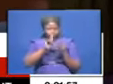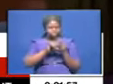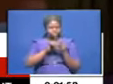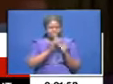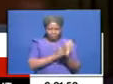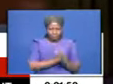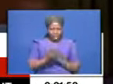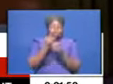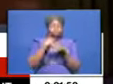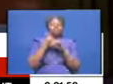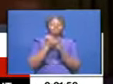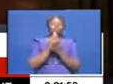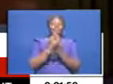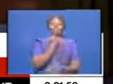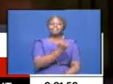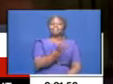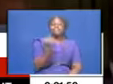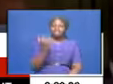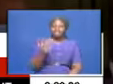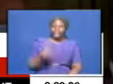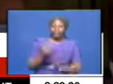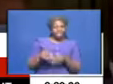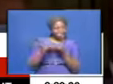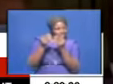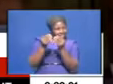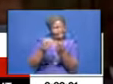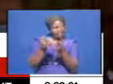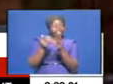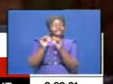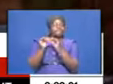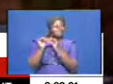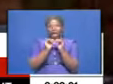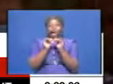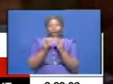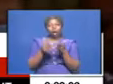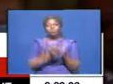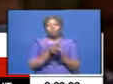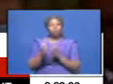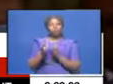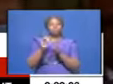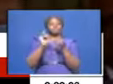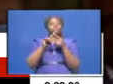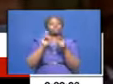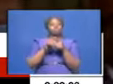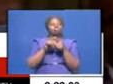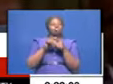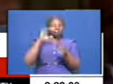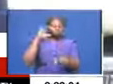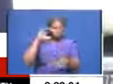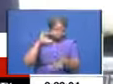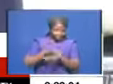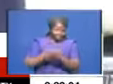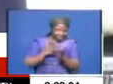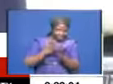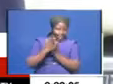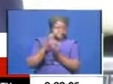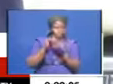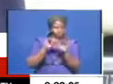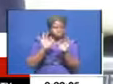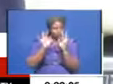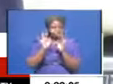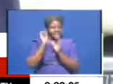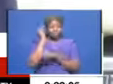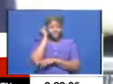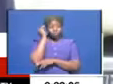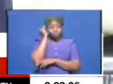every child is provided with a fair chance to the right of a decent education. The colours,